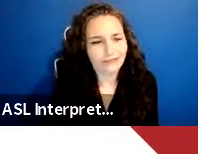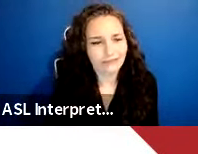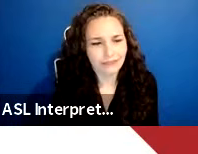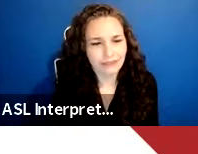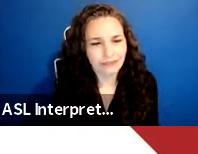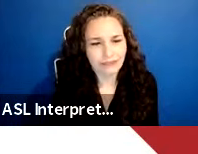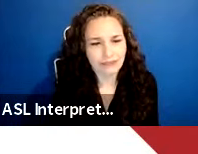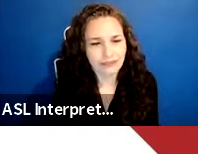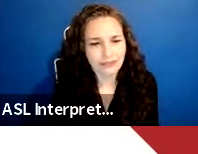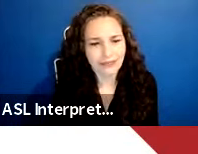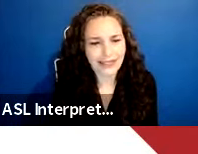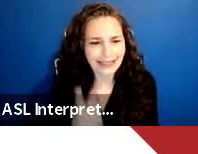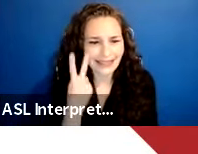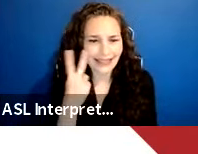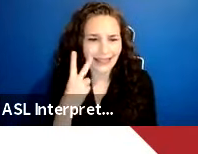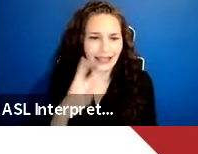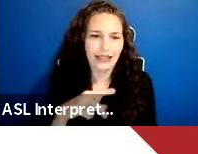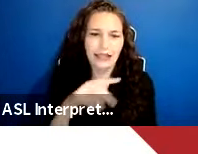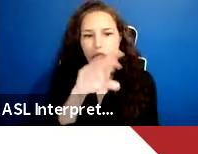zoom.us/j/ a series of numbers.